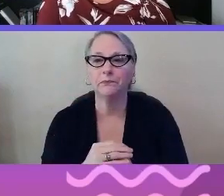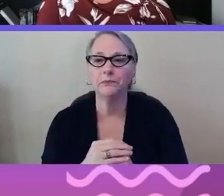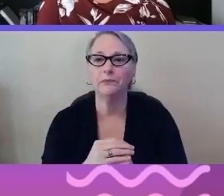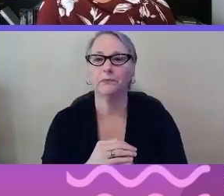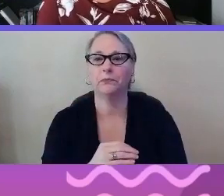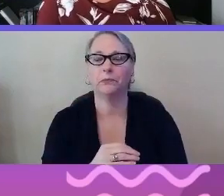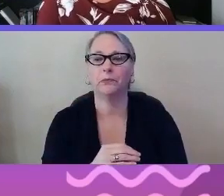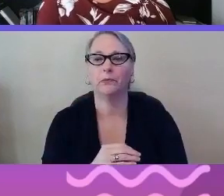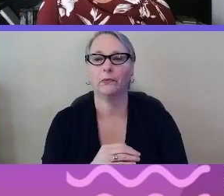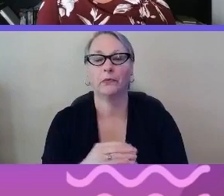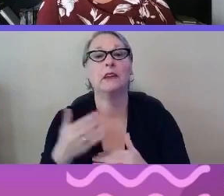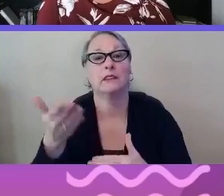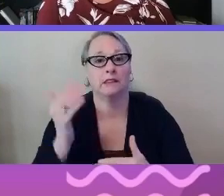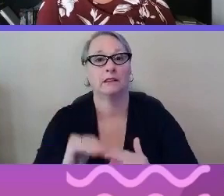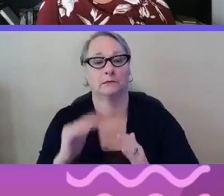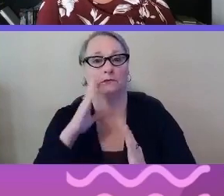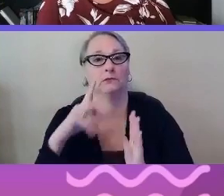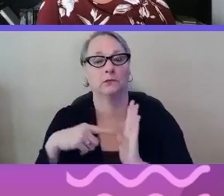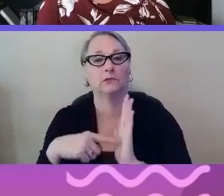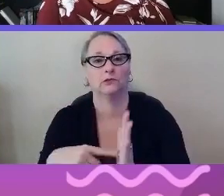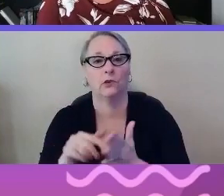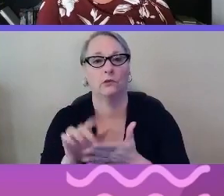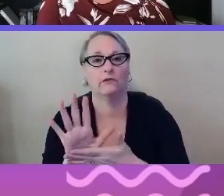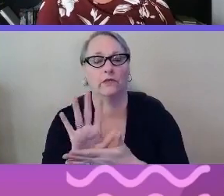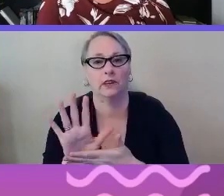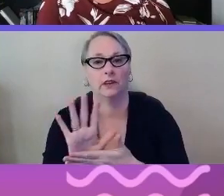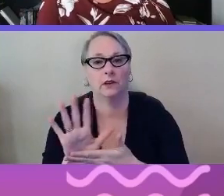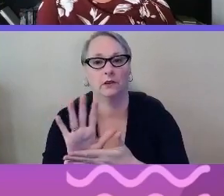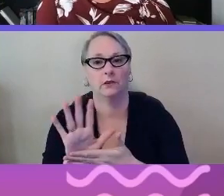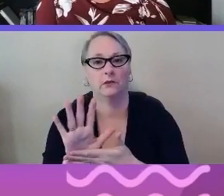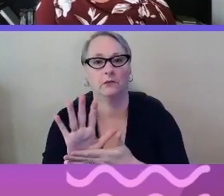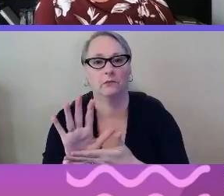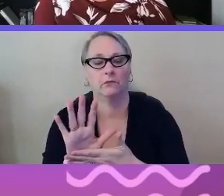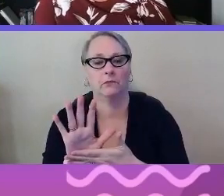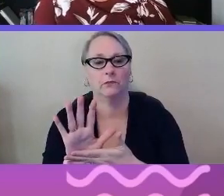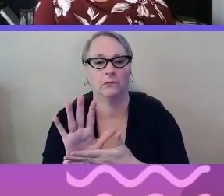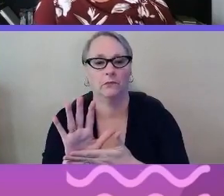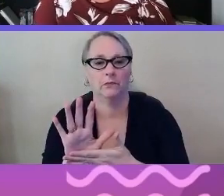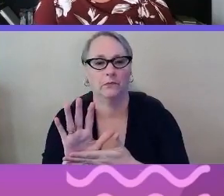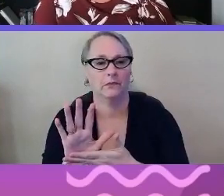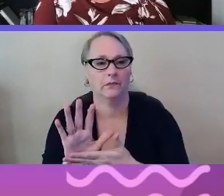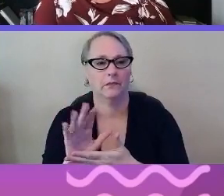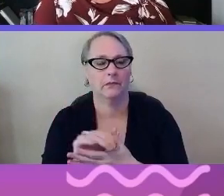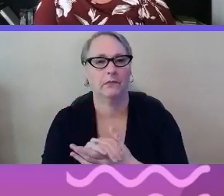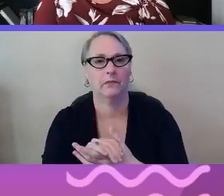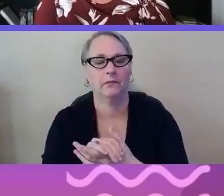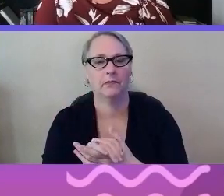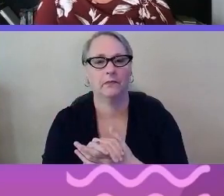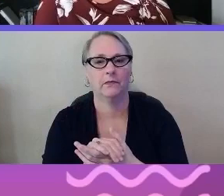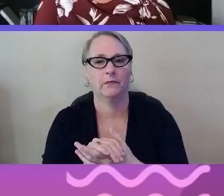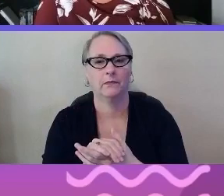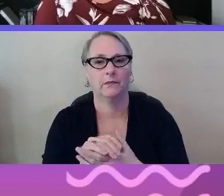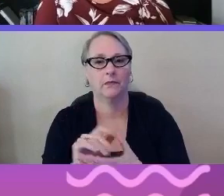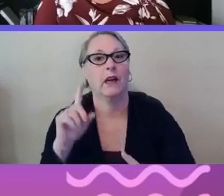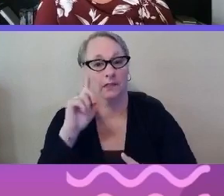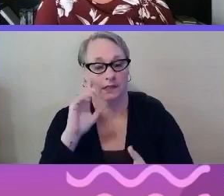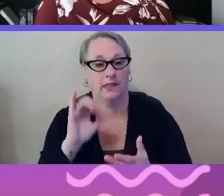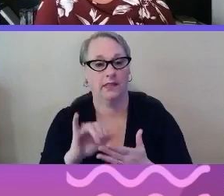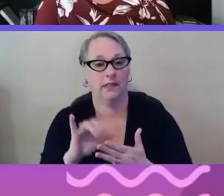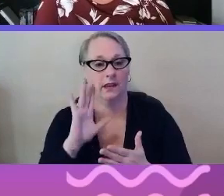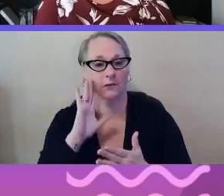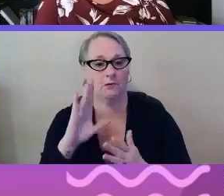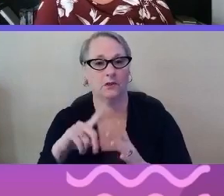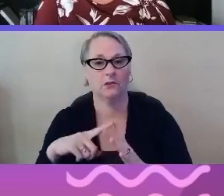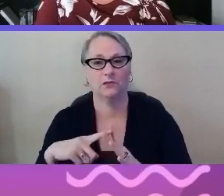to be showing a maker video, if I'm not mistaken. And so I think that will start in just